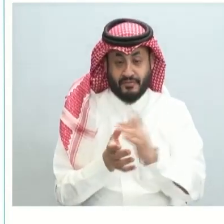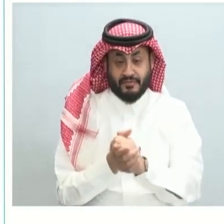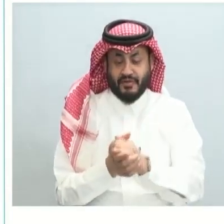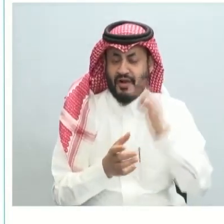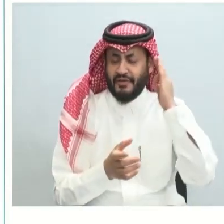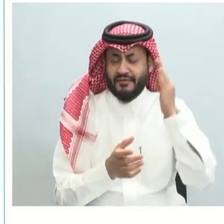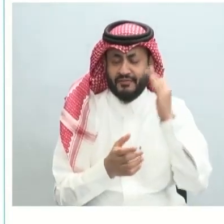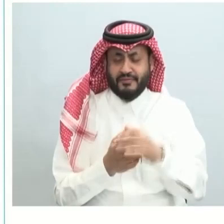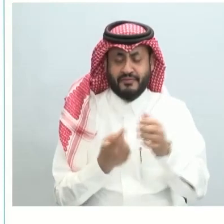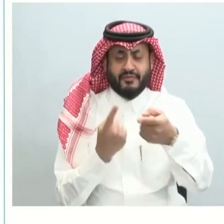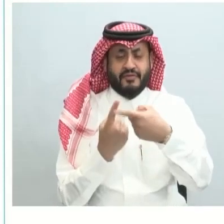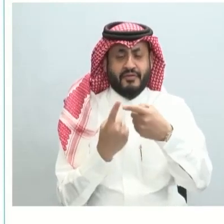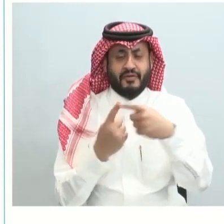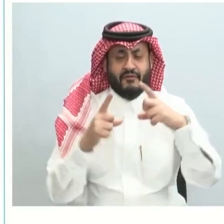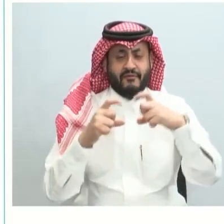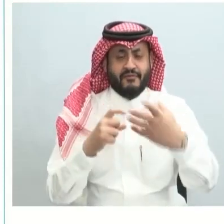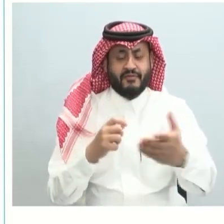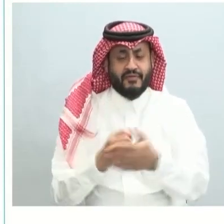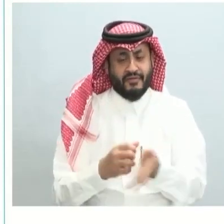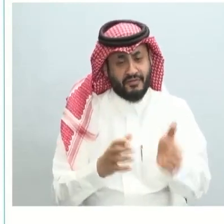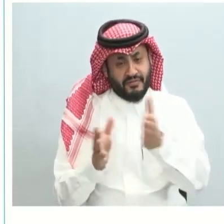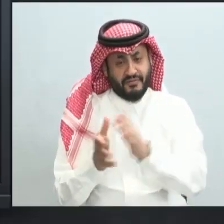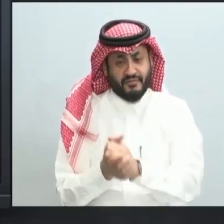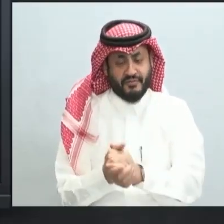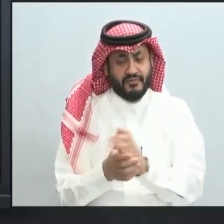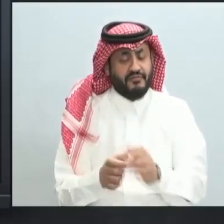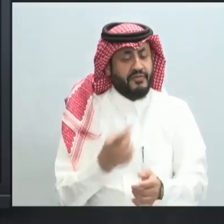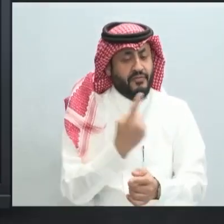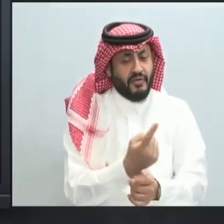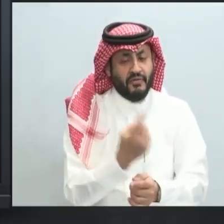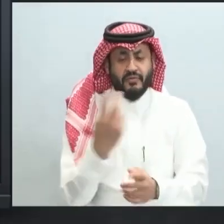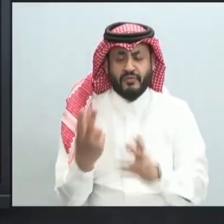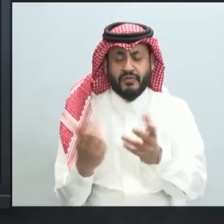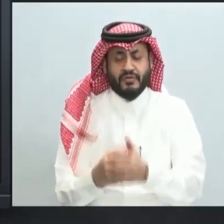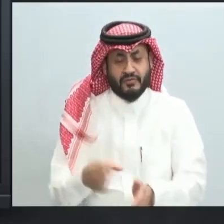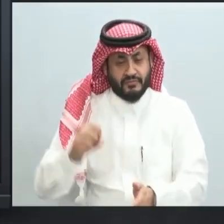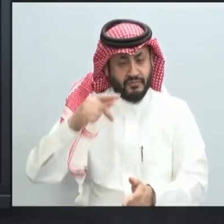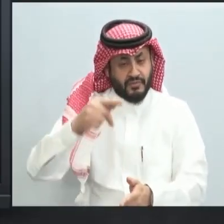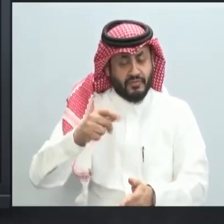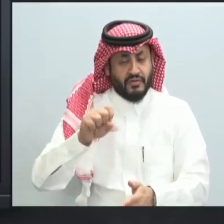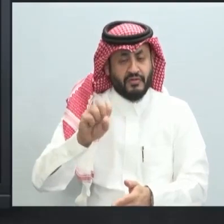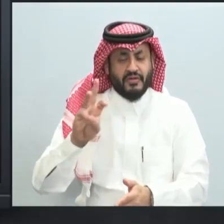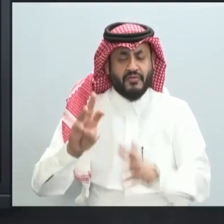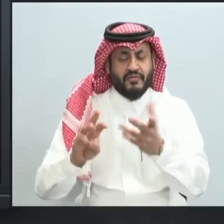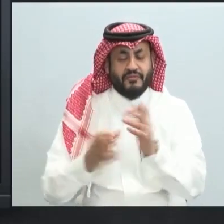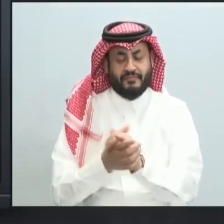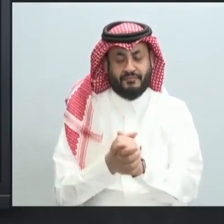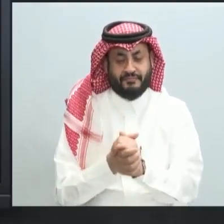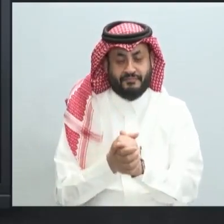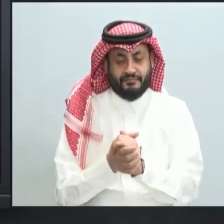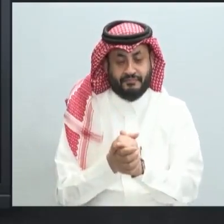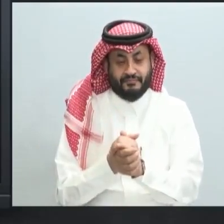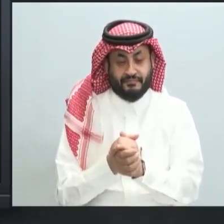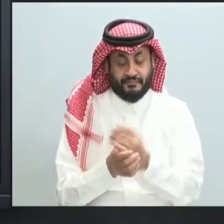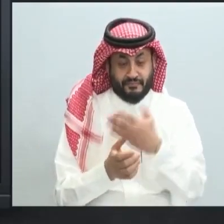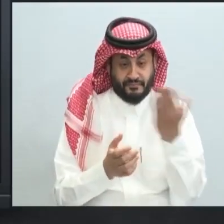let's listen to the first picture, and after we listen, we're going to say or determine if this picture has the